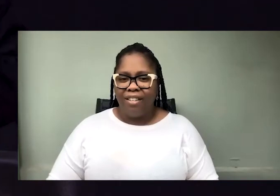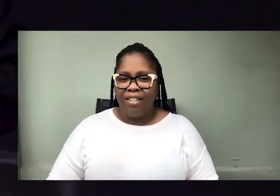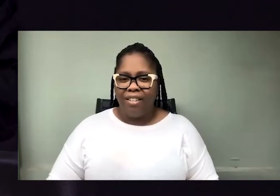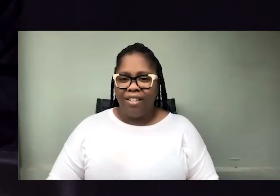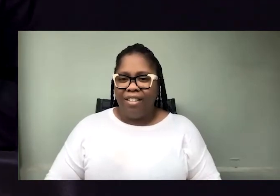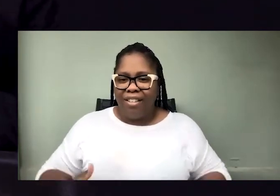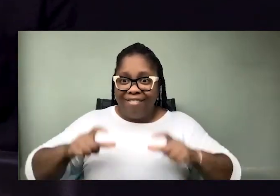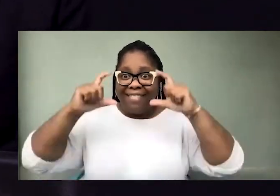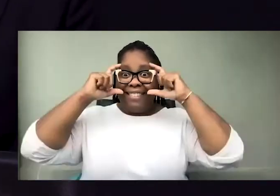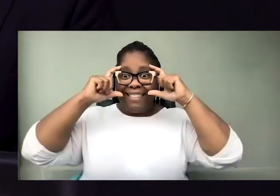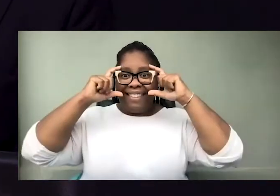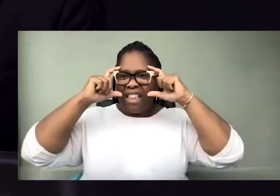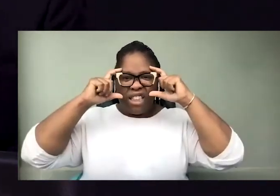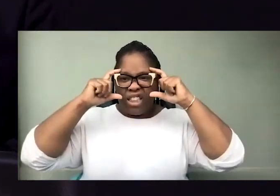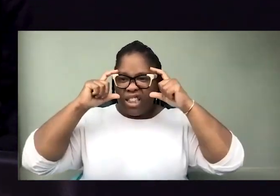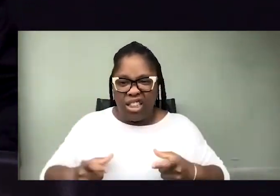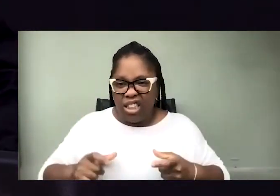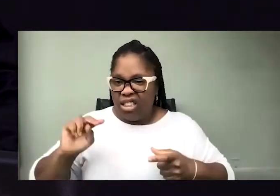you. These won't work. All right.